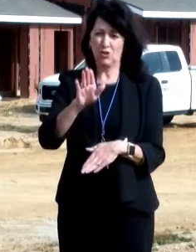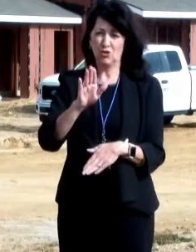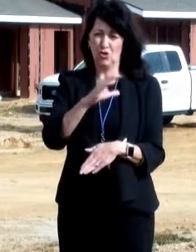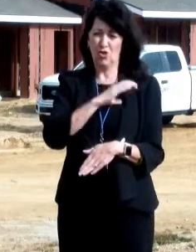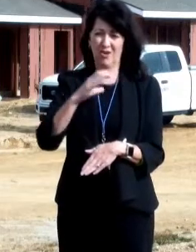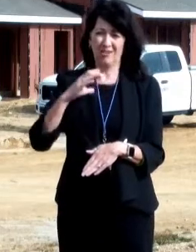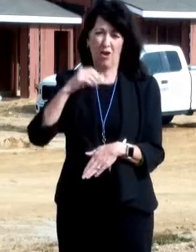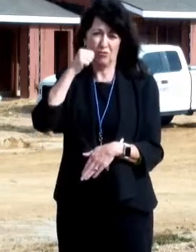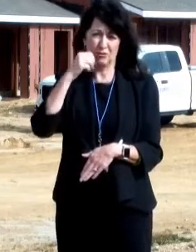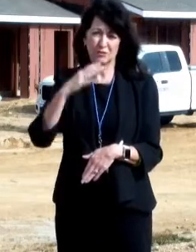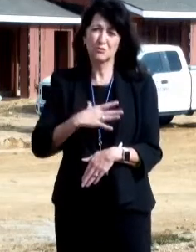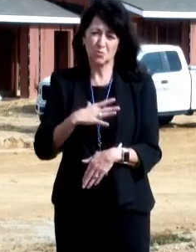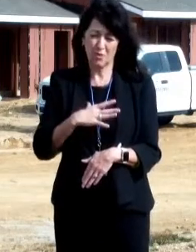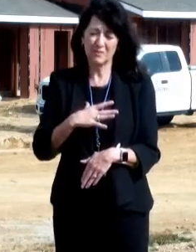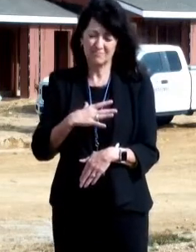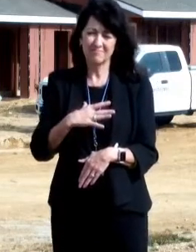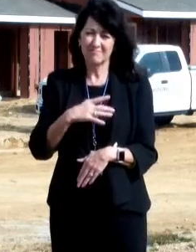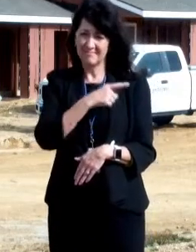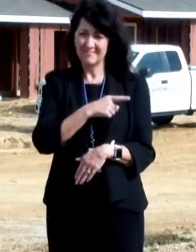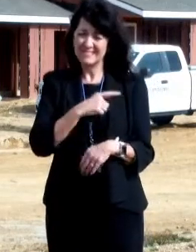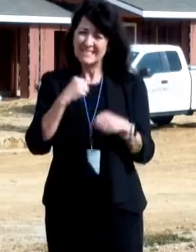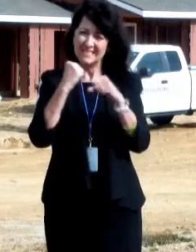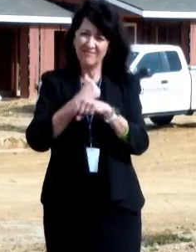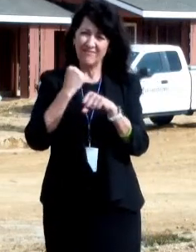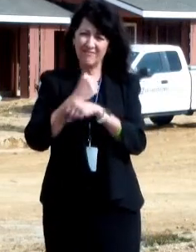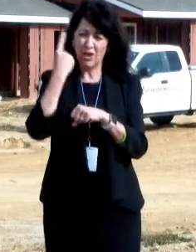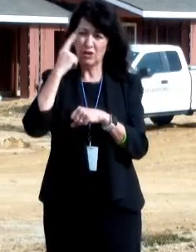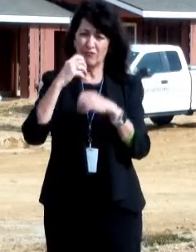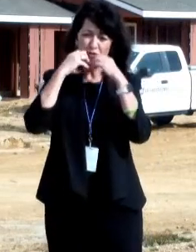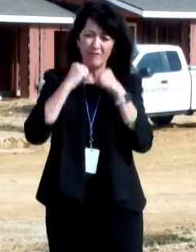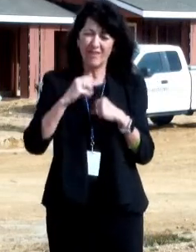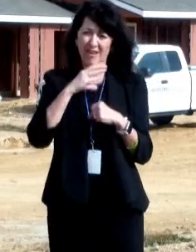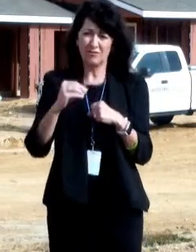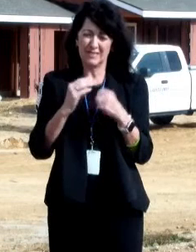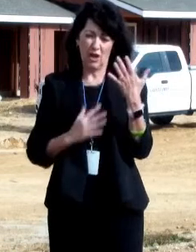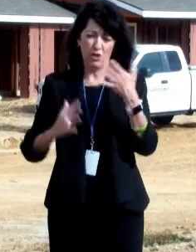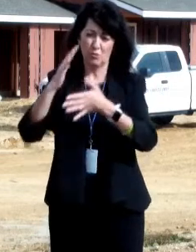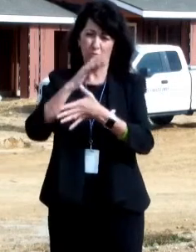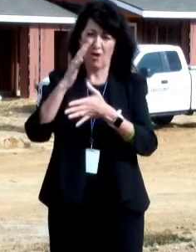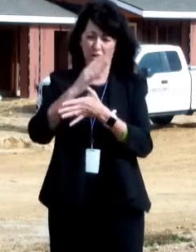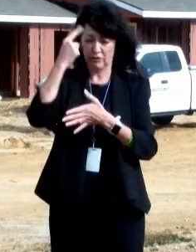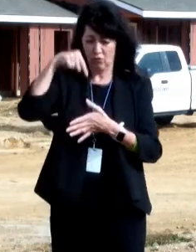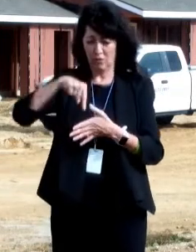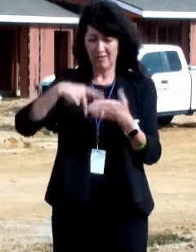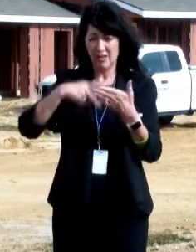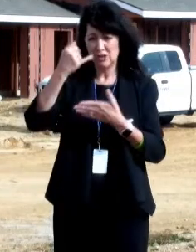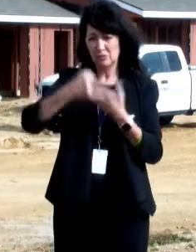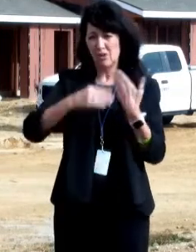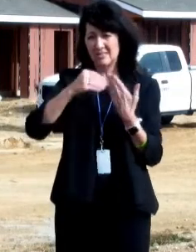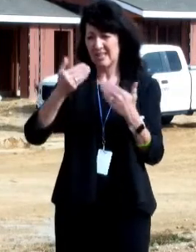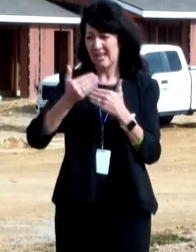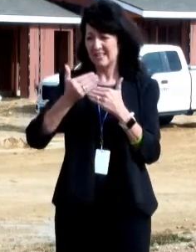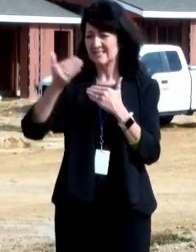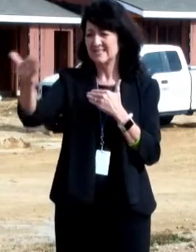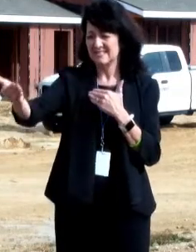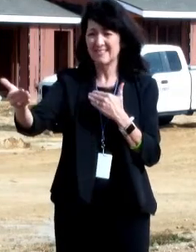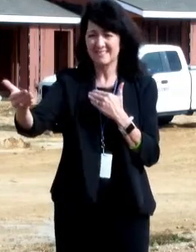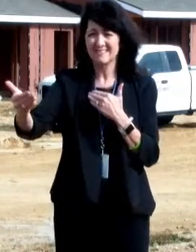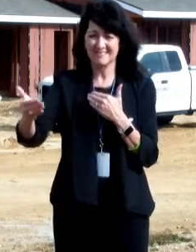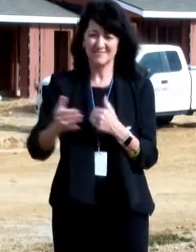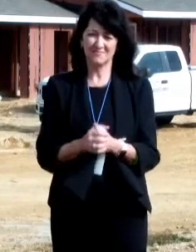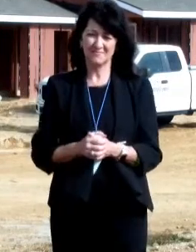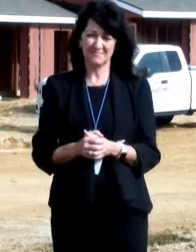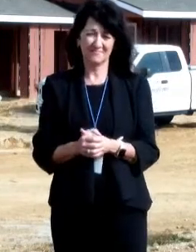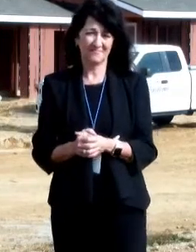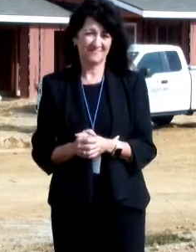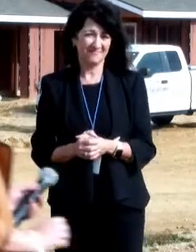is fighting for the values and priorities that are the foundation and the next chapter in our nation. Ladies and gentlemen, Congresswoman Lisa Blunt